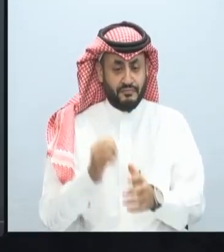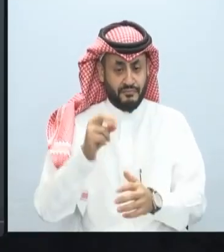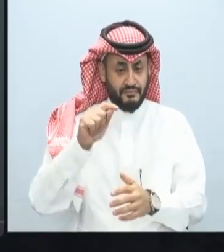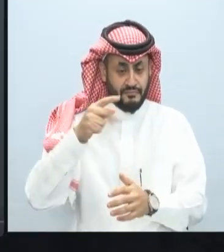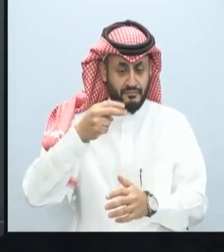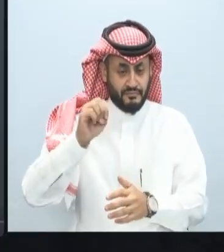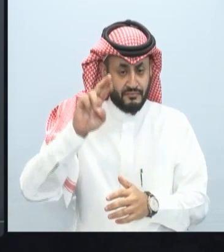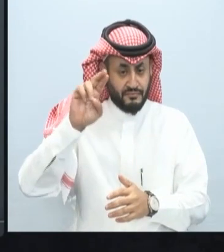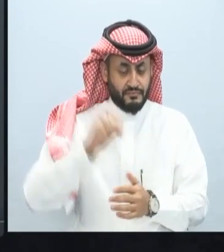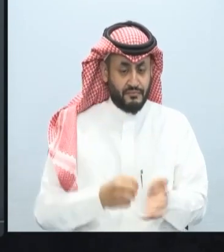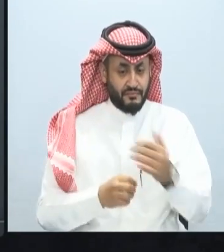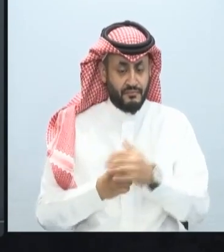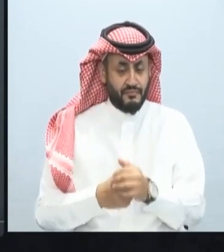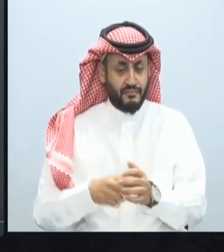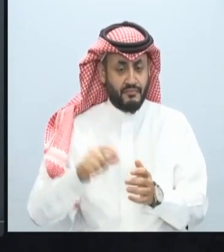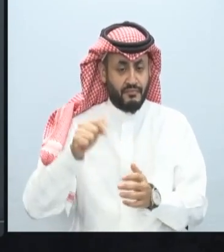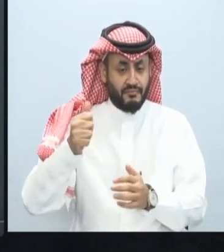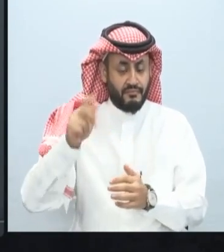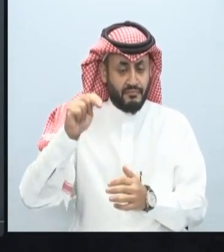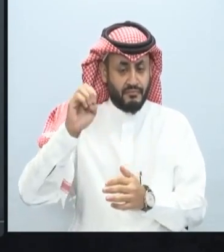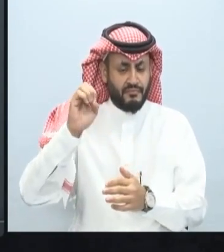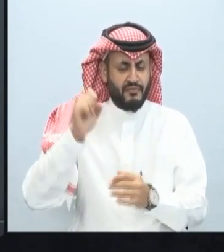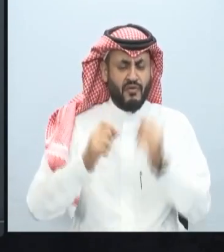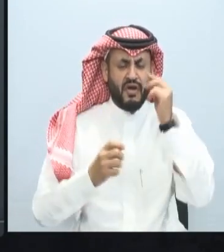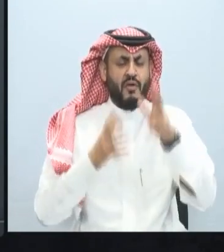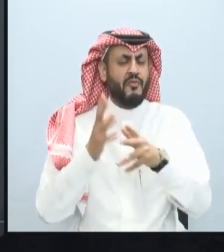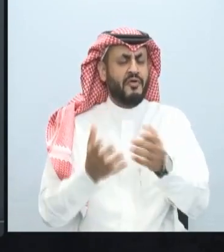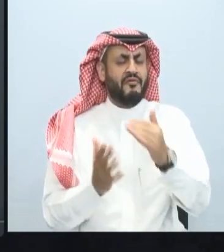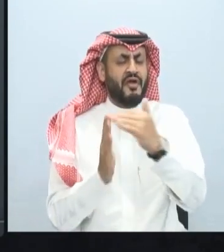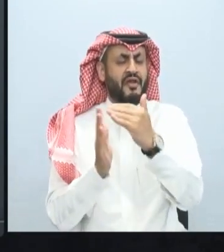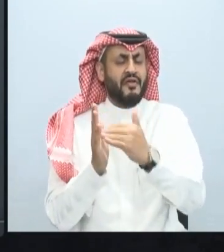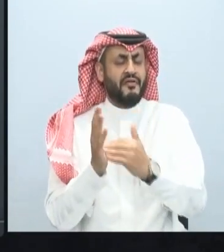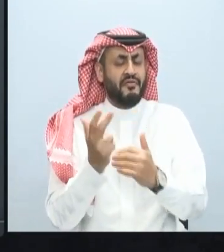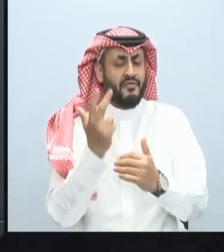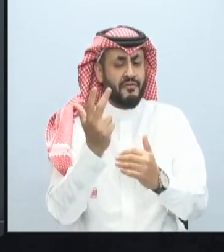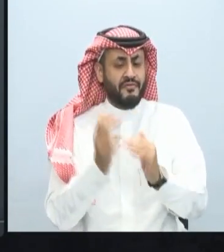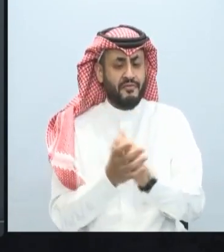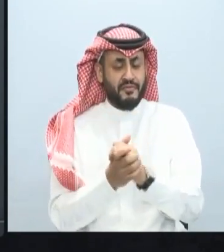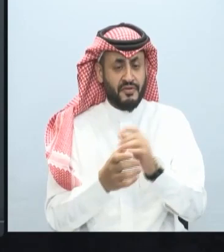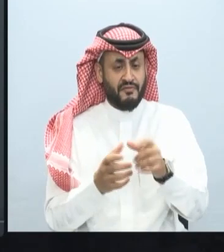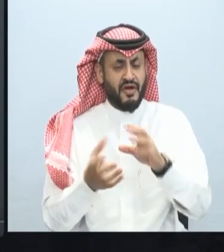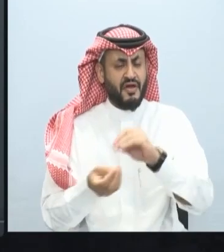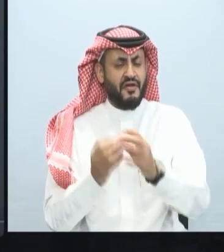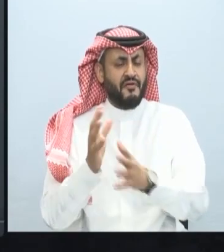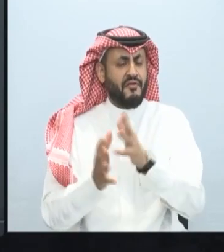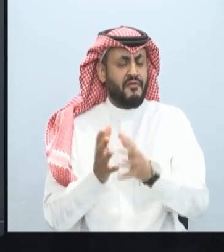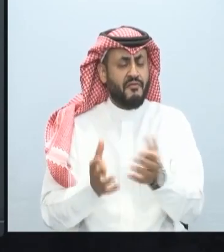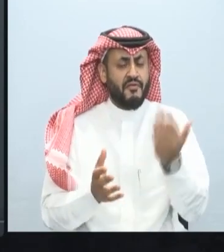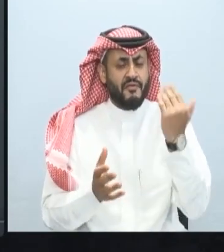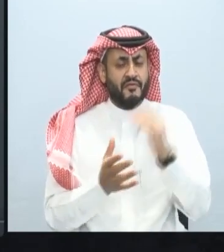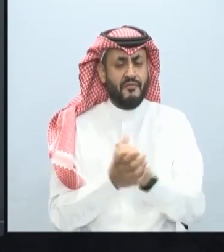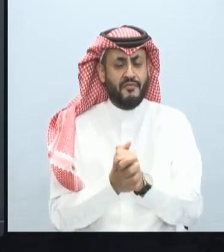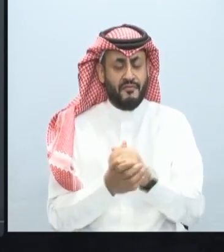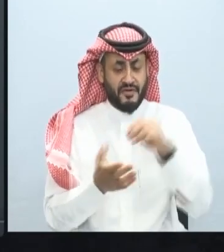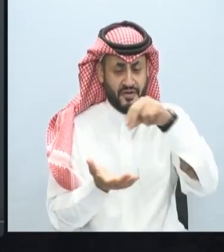If you can just recall, what did we say about each part, and what are the, we have here the characteristics that we have, that